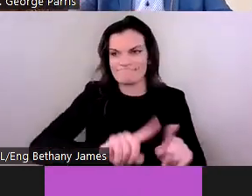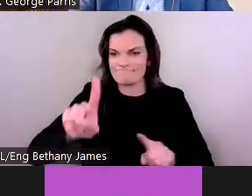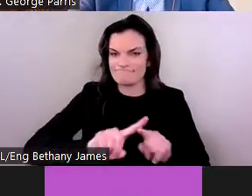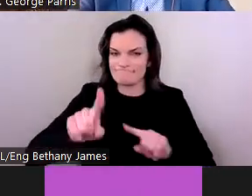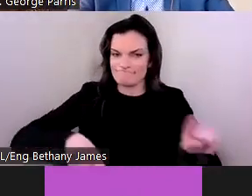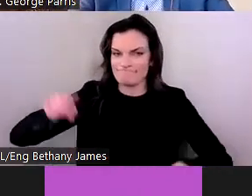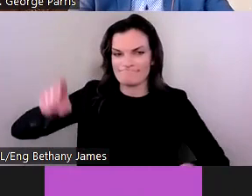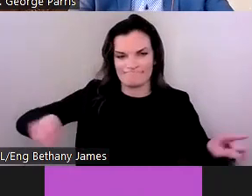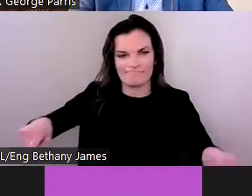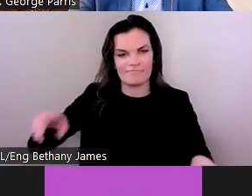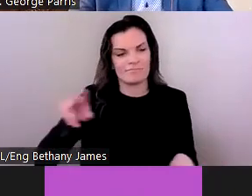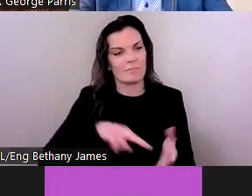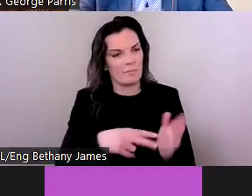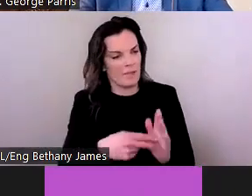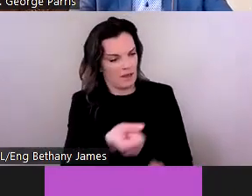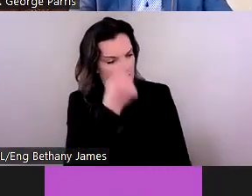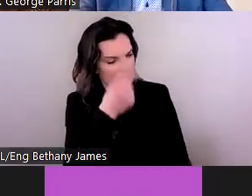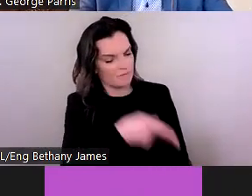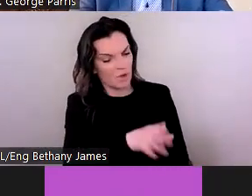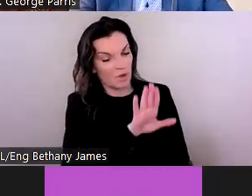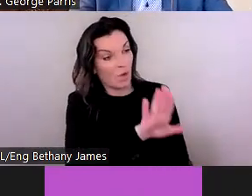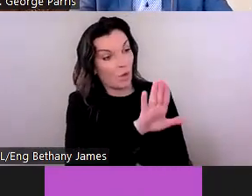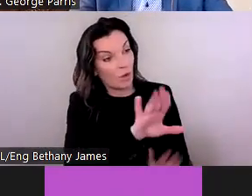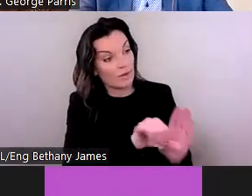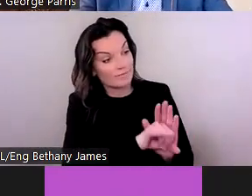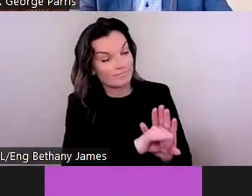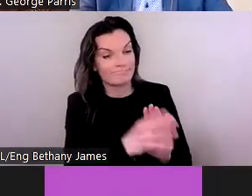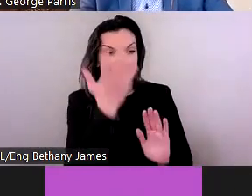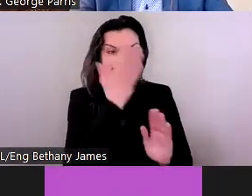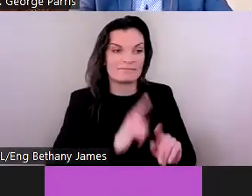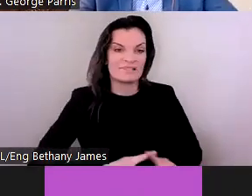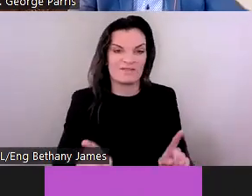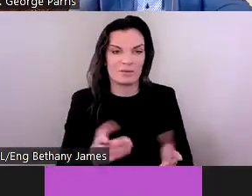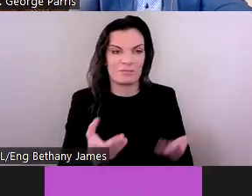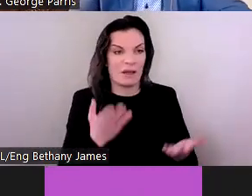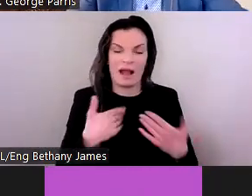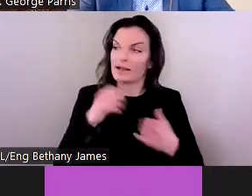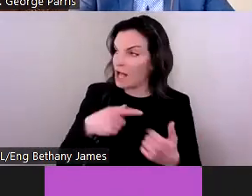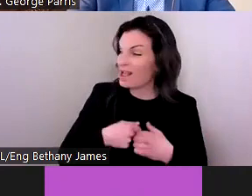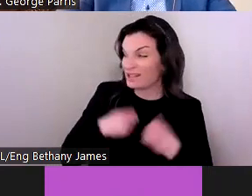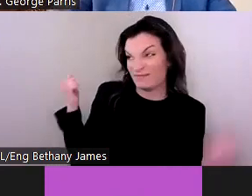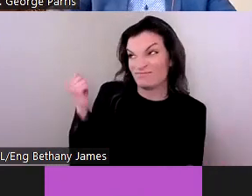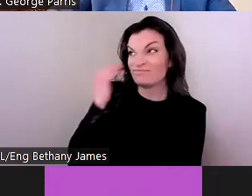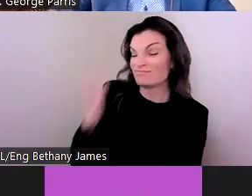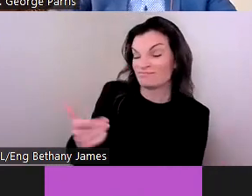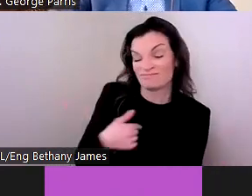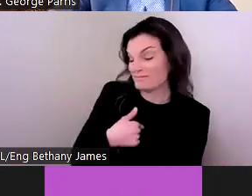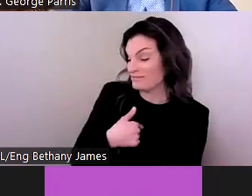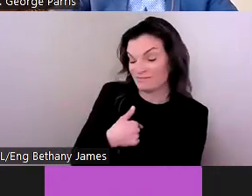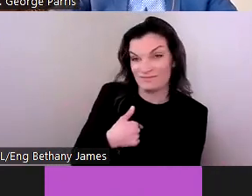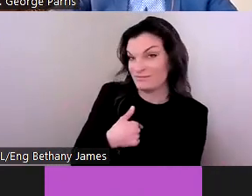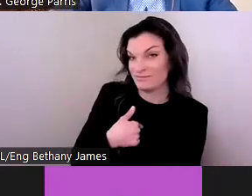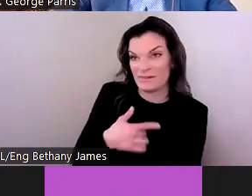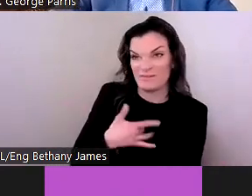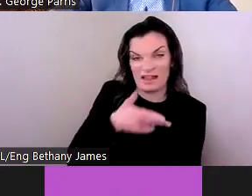to talk. It gives people permission to say to you, I am not feeling well. I am not doing well. I need